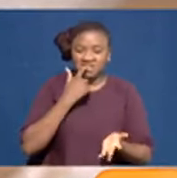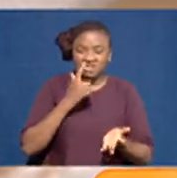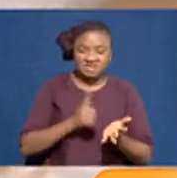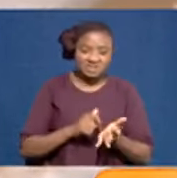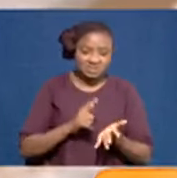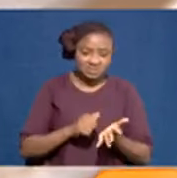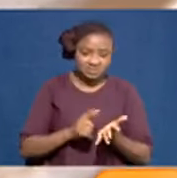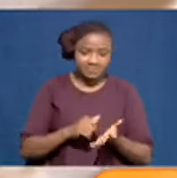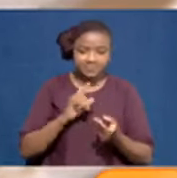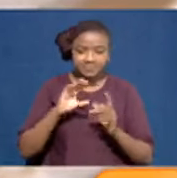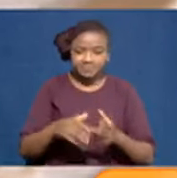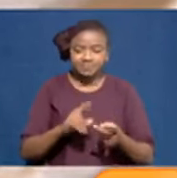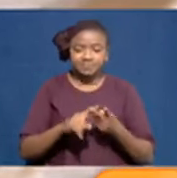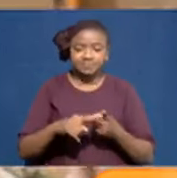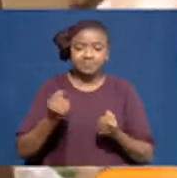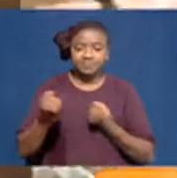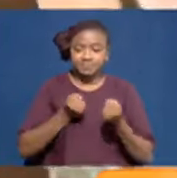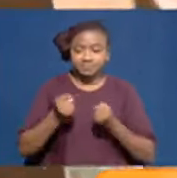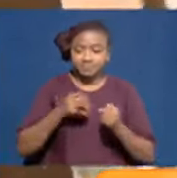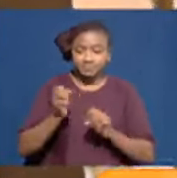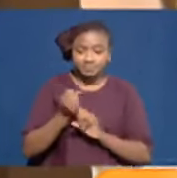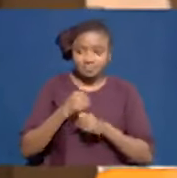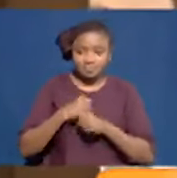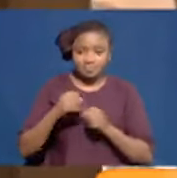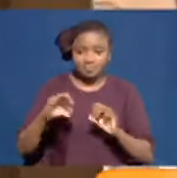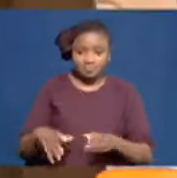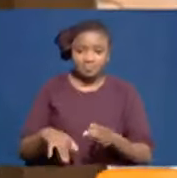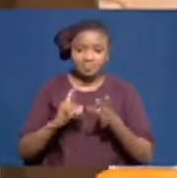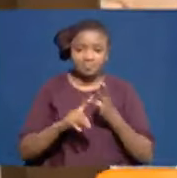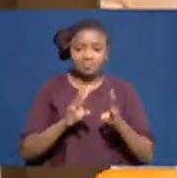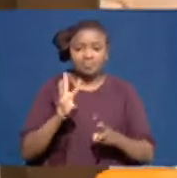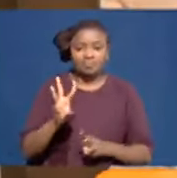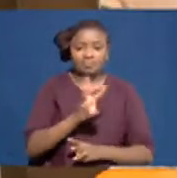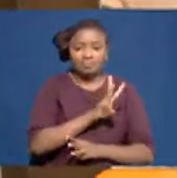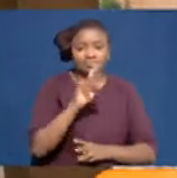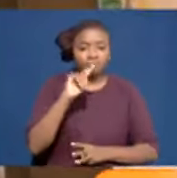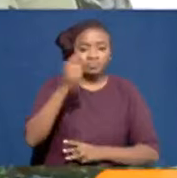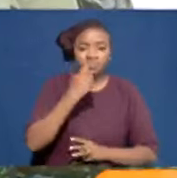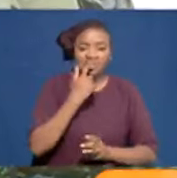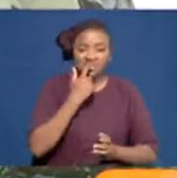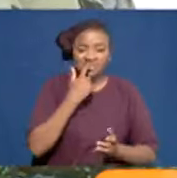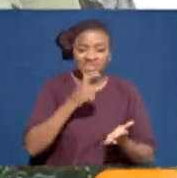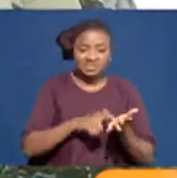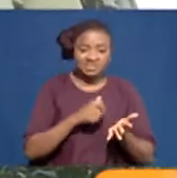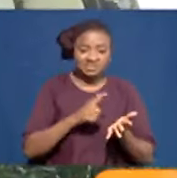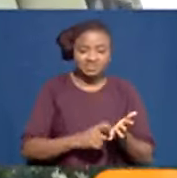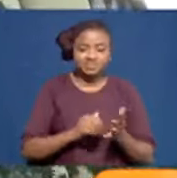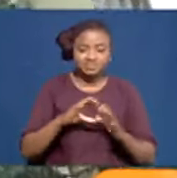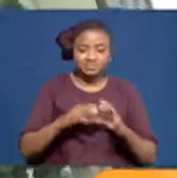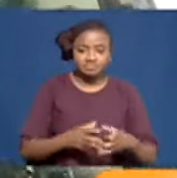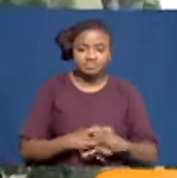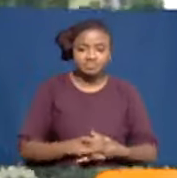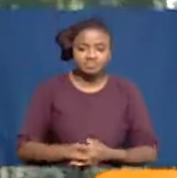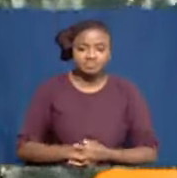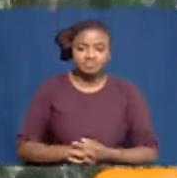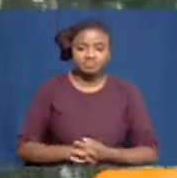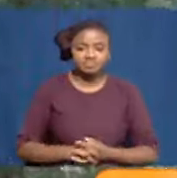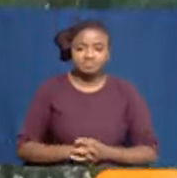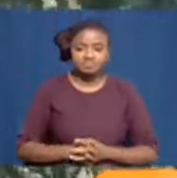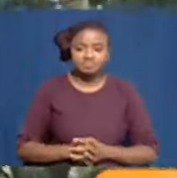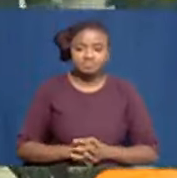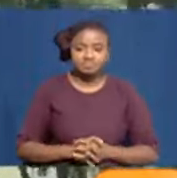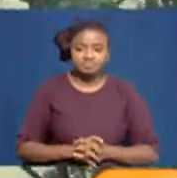Limited, Vehicle Manufacturers Limited, and Western Kenya Rice Mills Limited. In keeping with the requirements